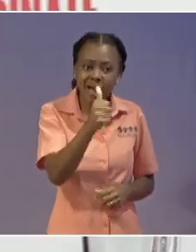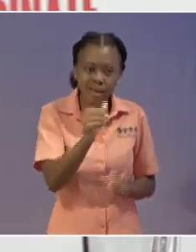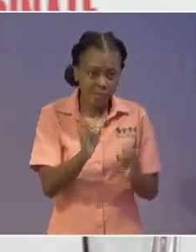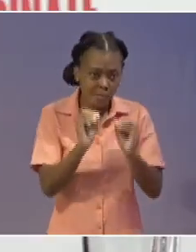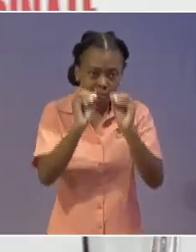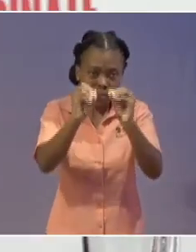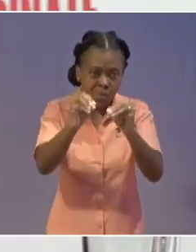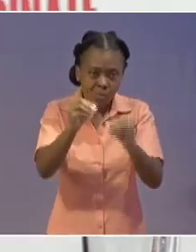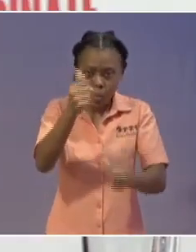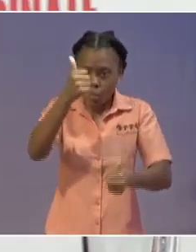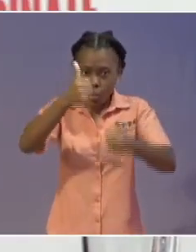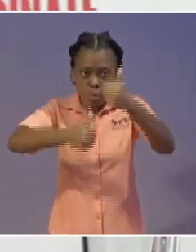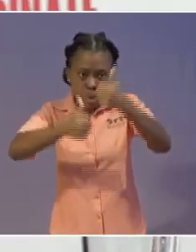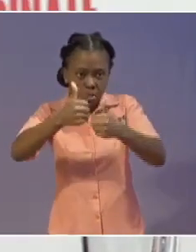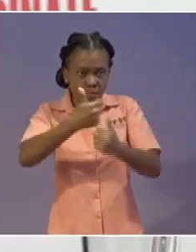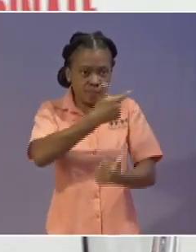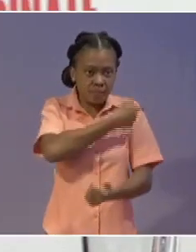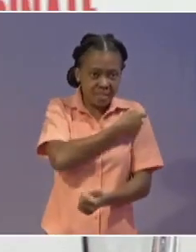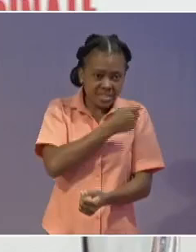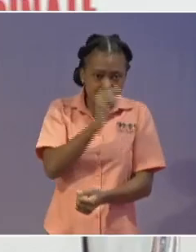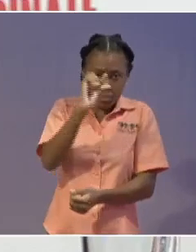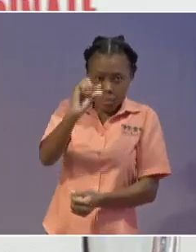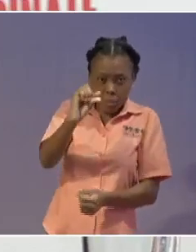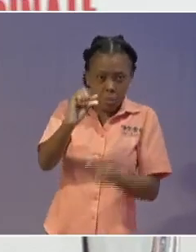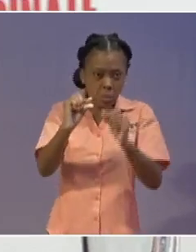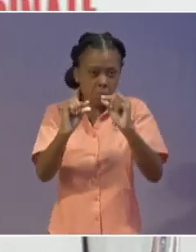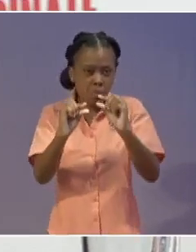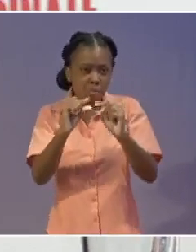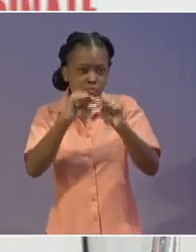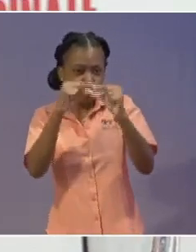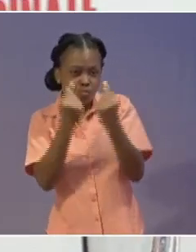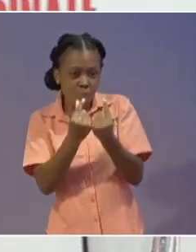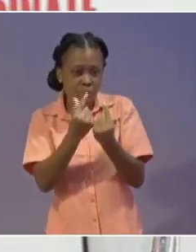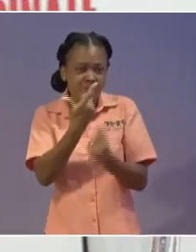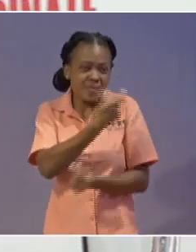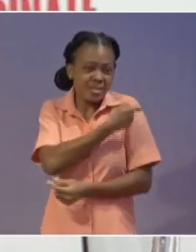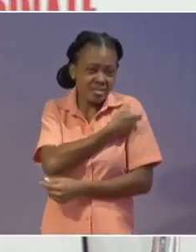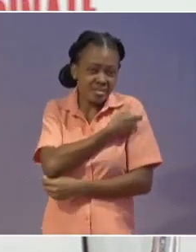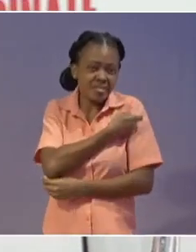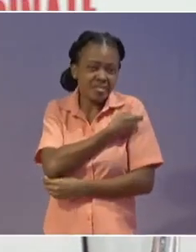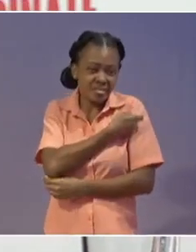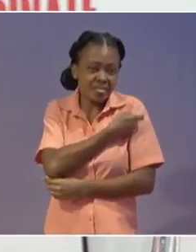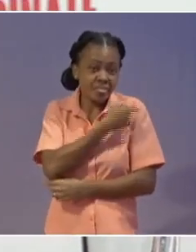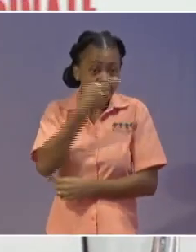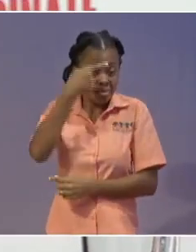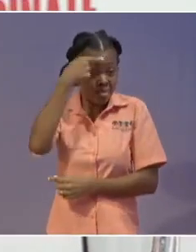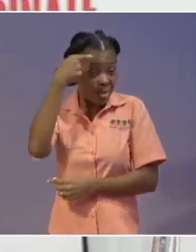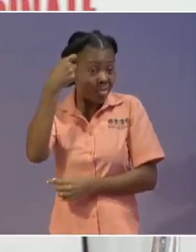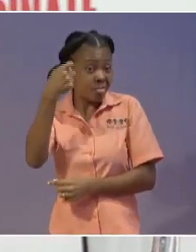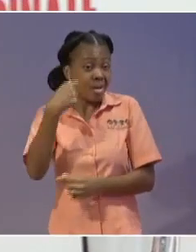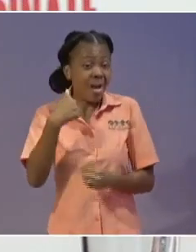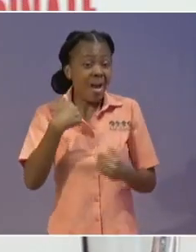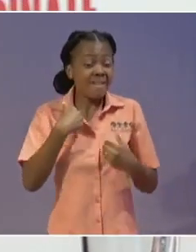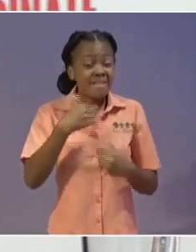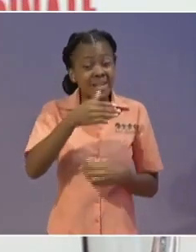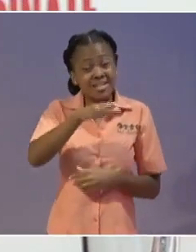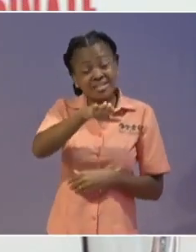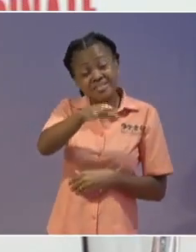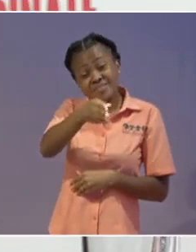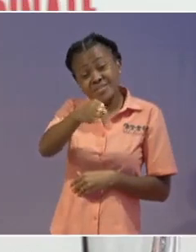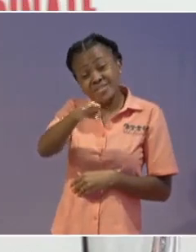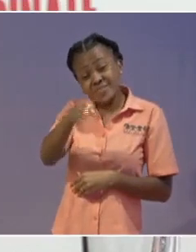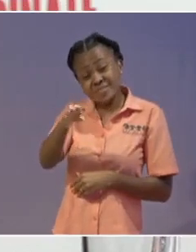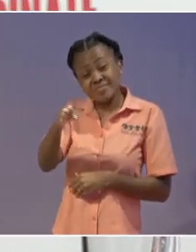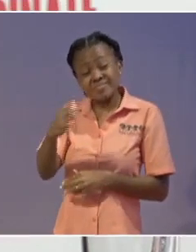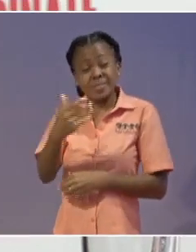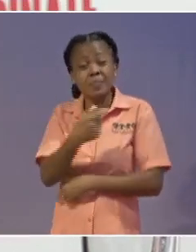deaths as a denominator because we have a disproportion in the types of vaccines that have been